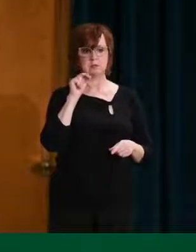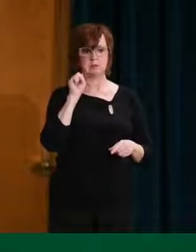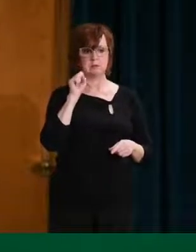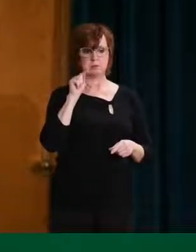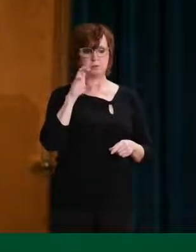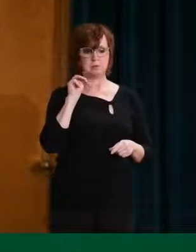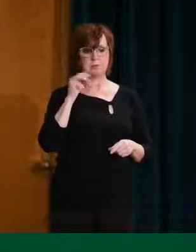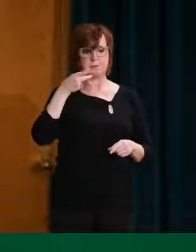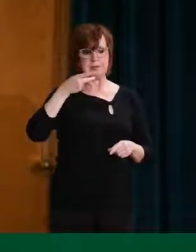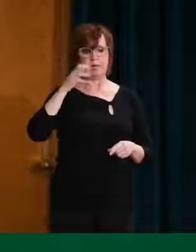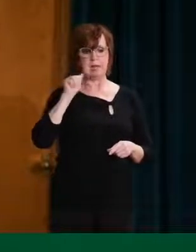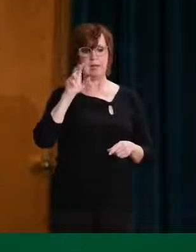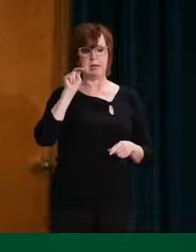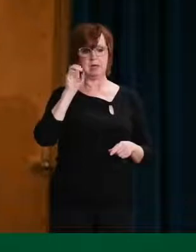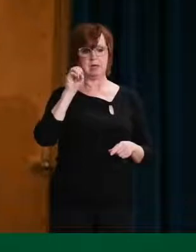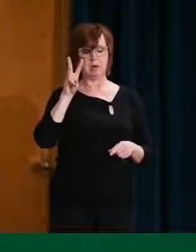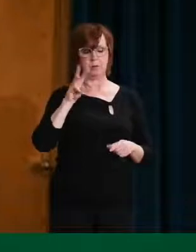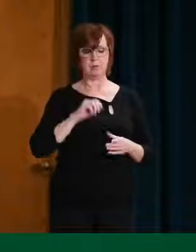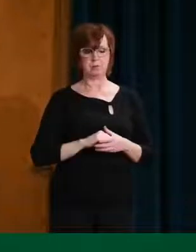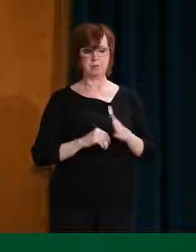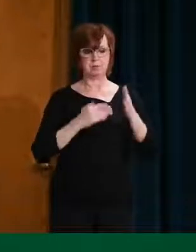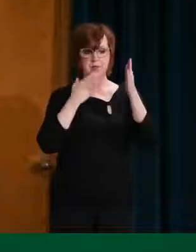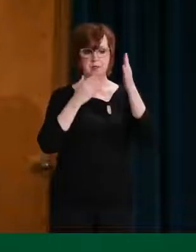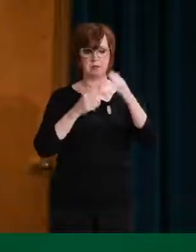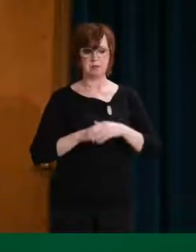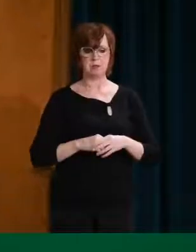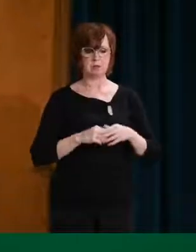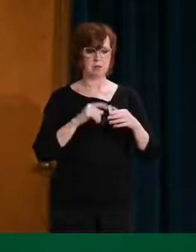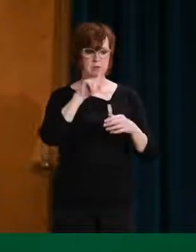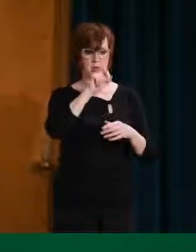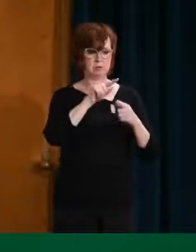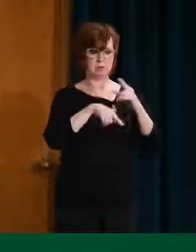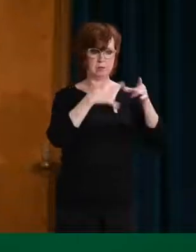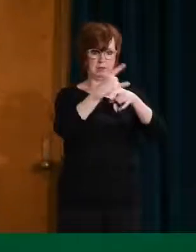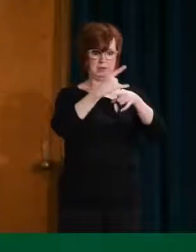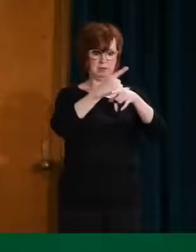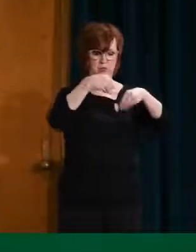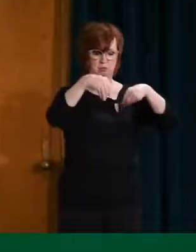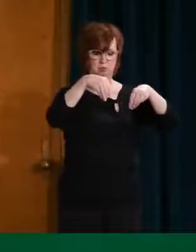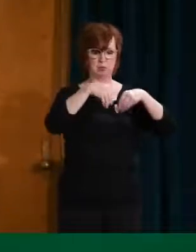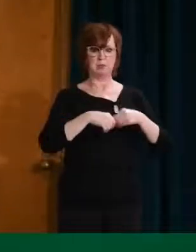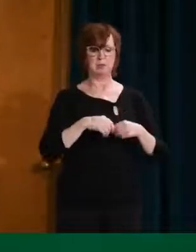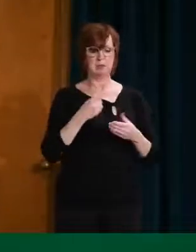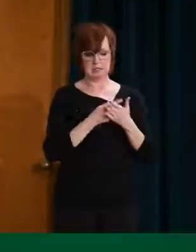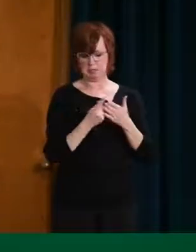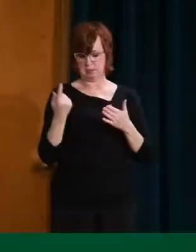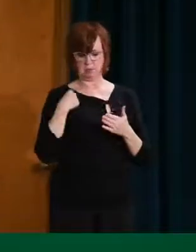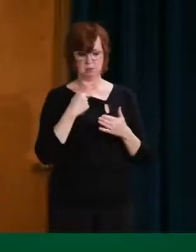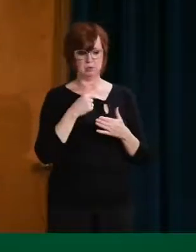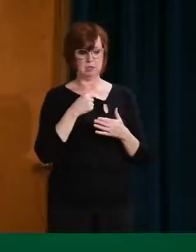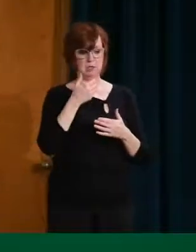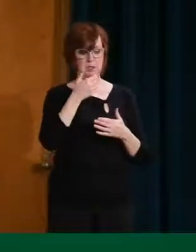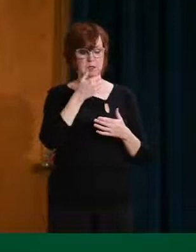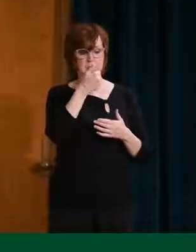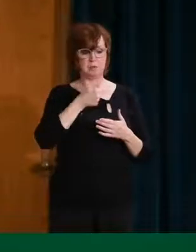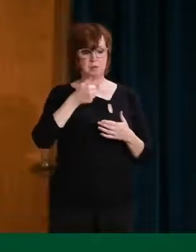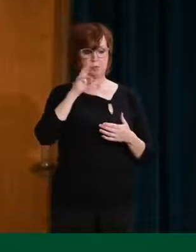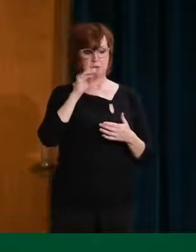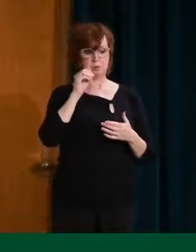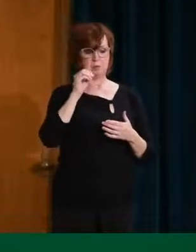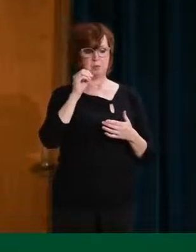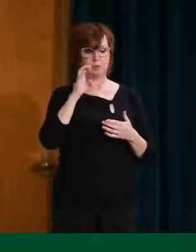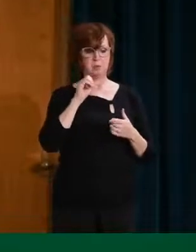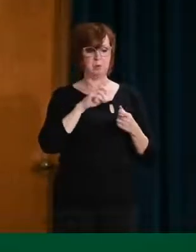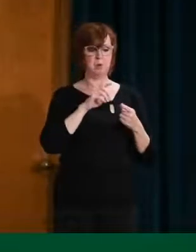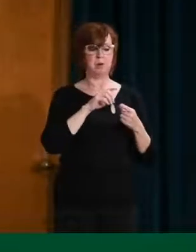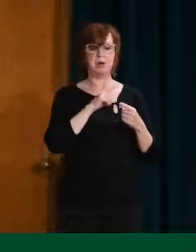thanks for taking my question. I have a question about liquor stores. I know, Premier Moe, you spoke about this last week, but today we have Montreal Lake Cree